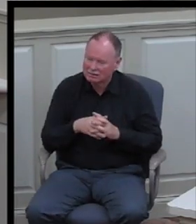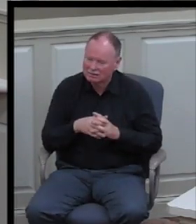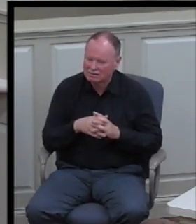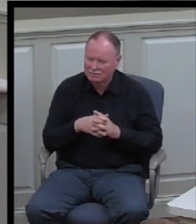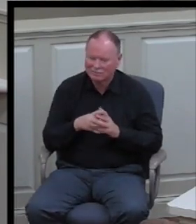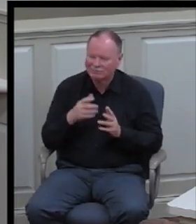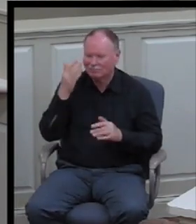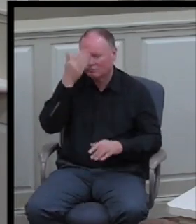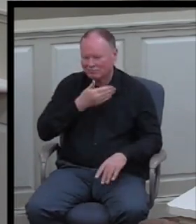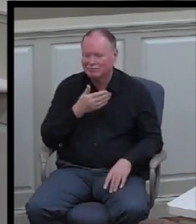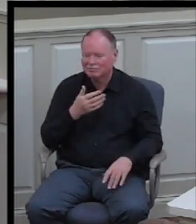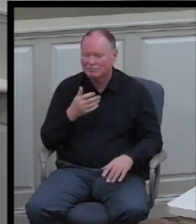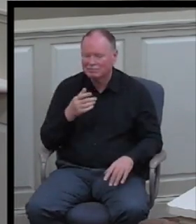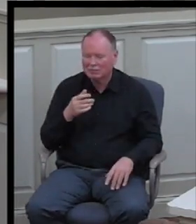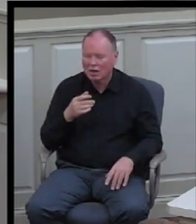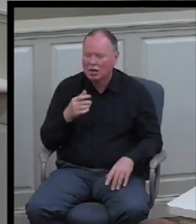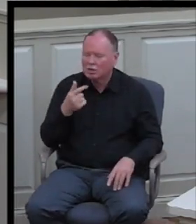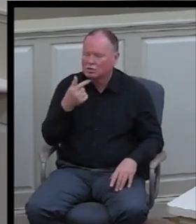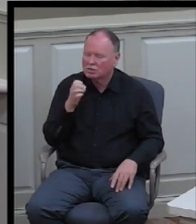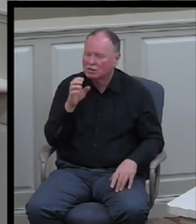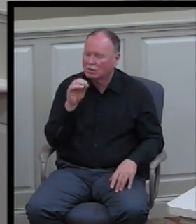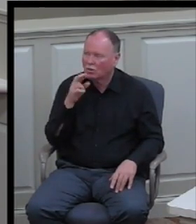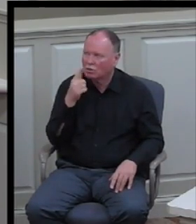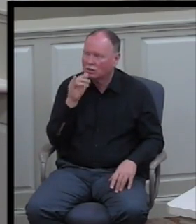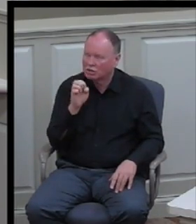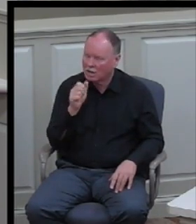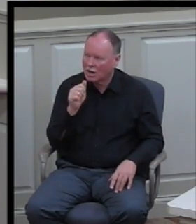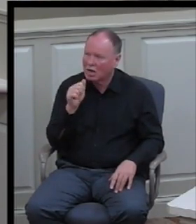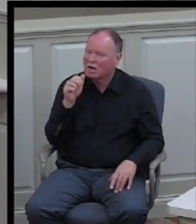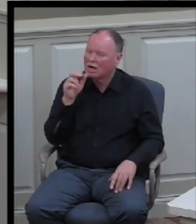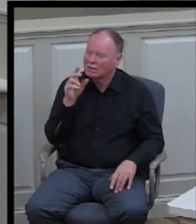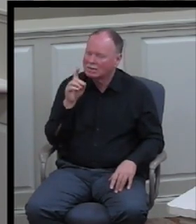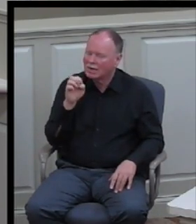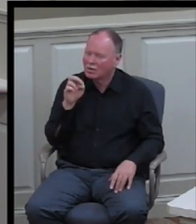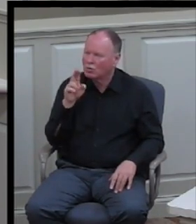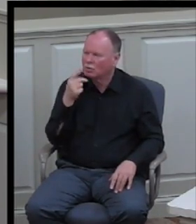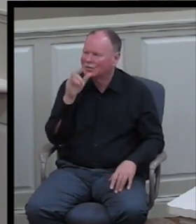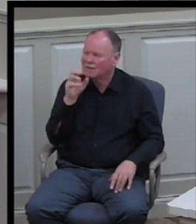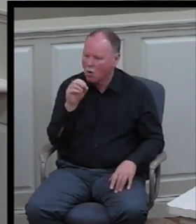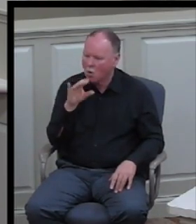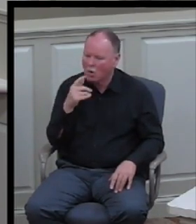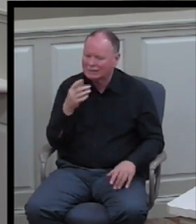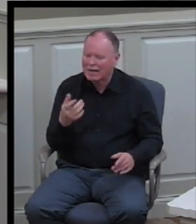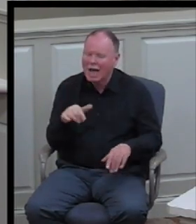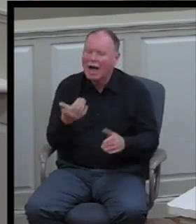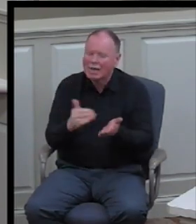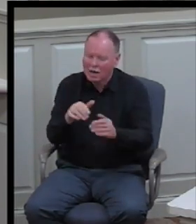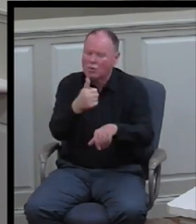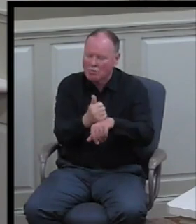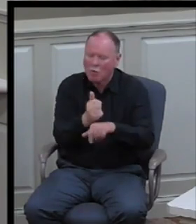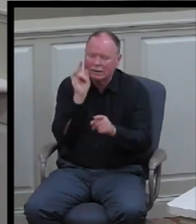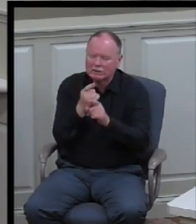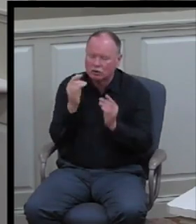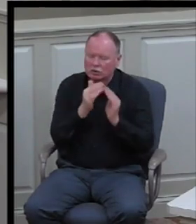oversight on our part, and that is Georgia DeRugio to be reappointed Sister Cities Commission. I'll offer a